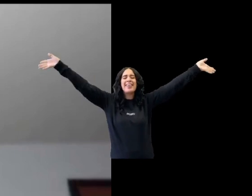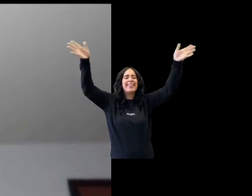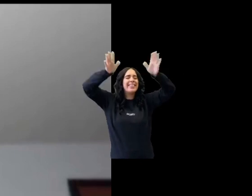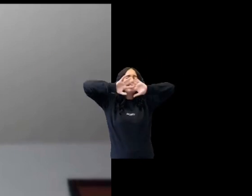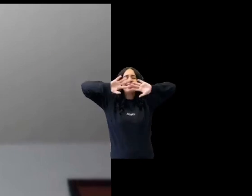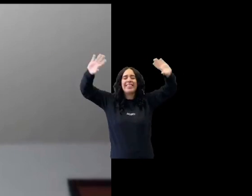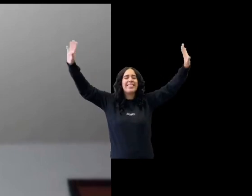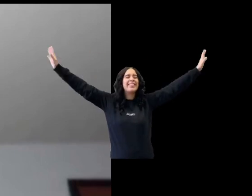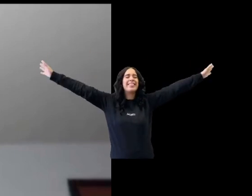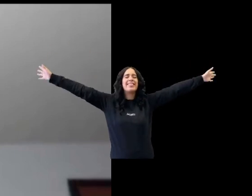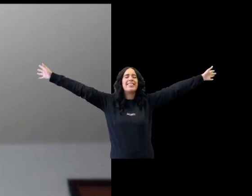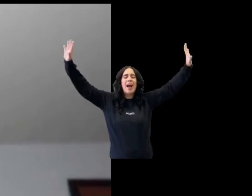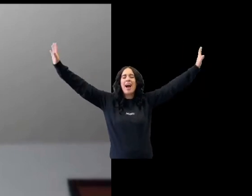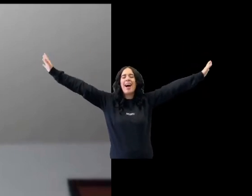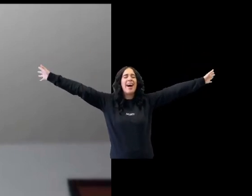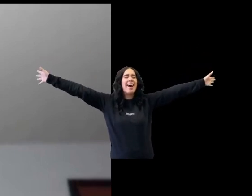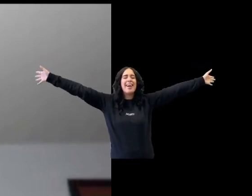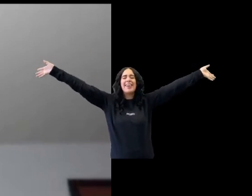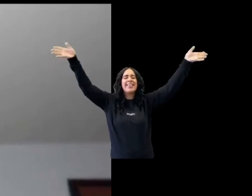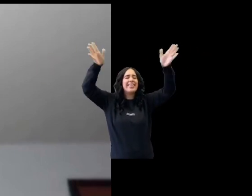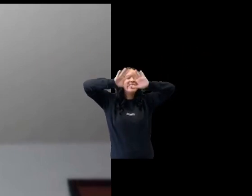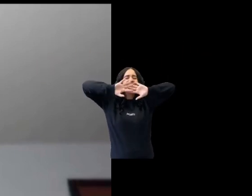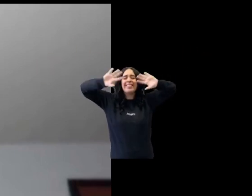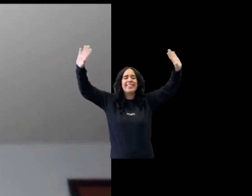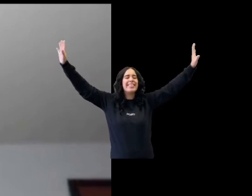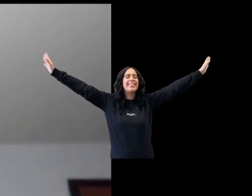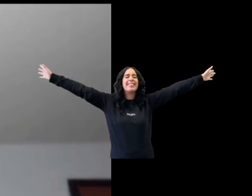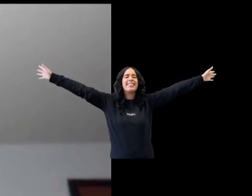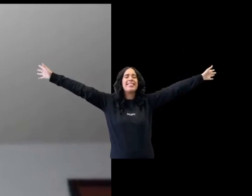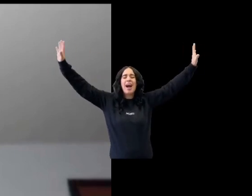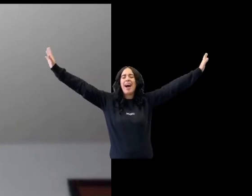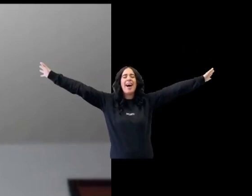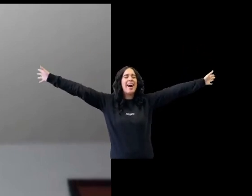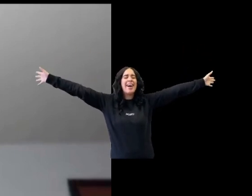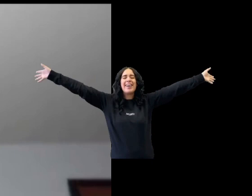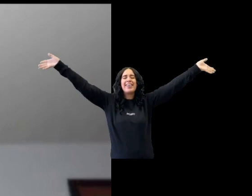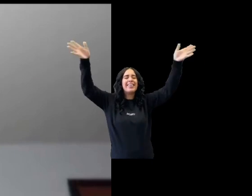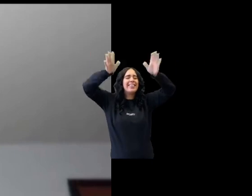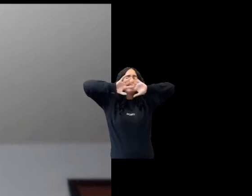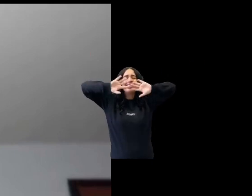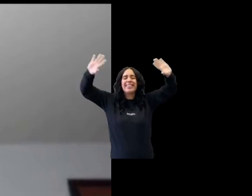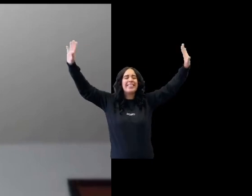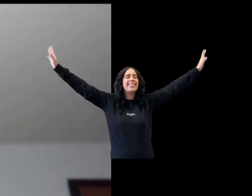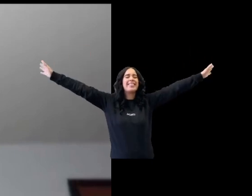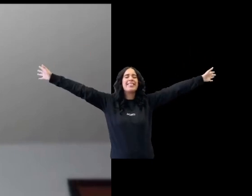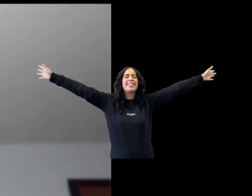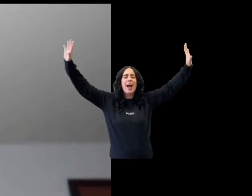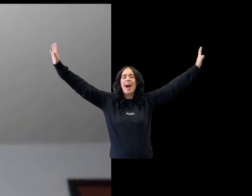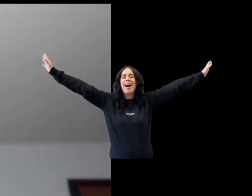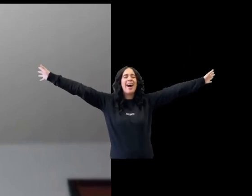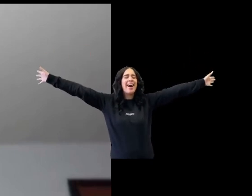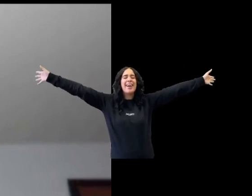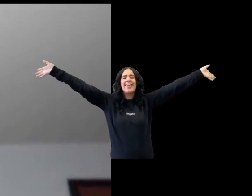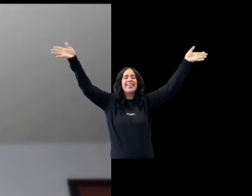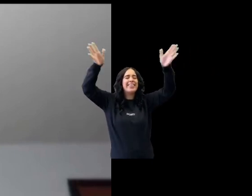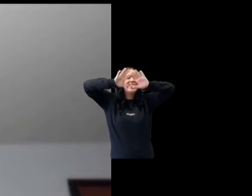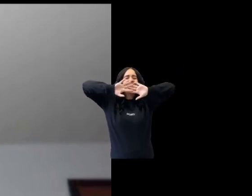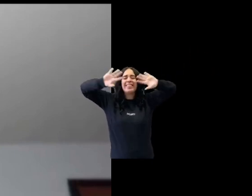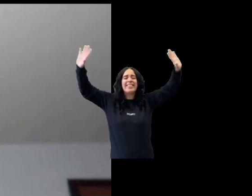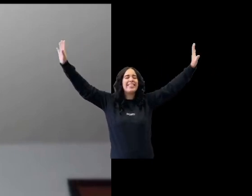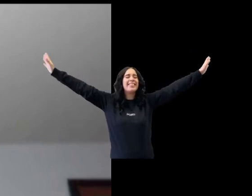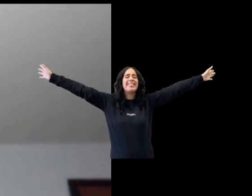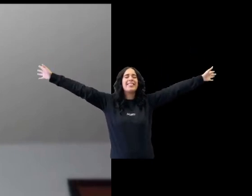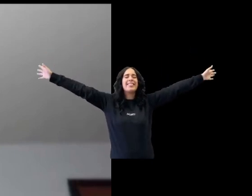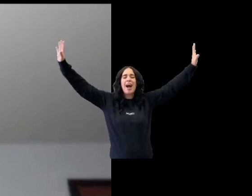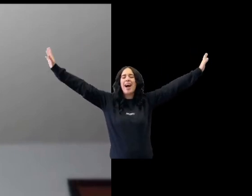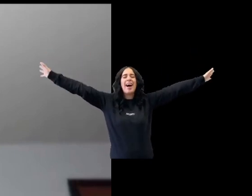It's for the children. And they need and make sure they're in a safe environment. And they're being fed.